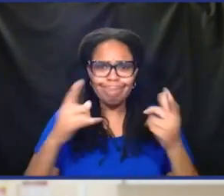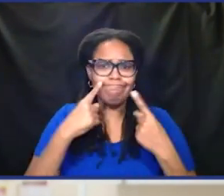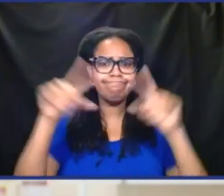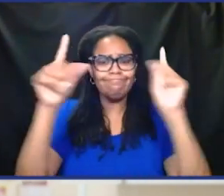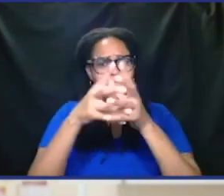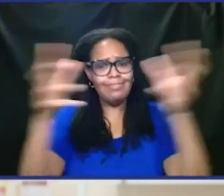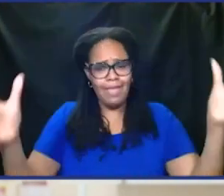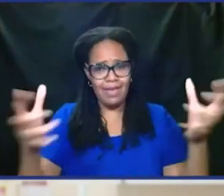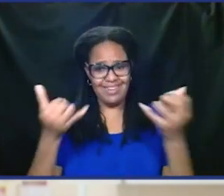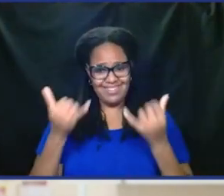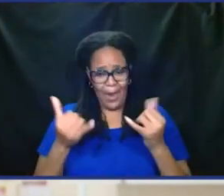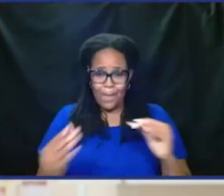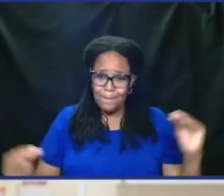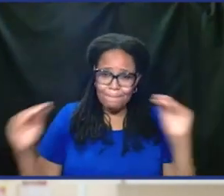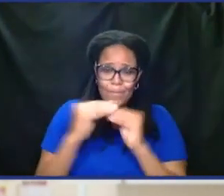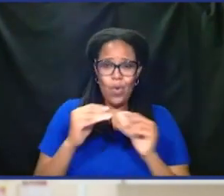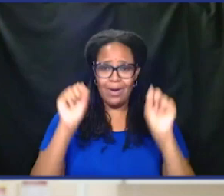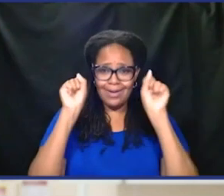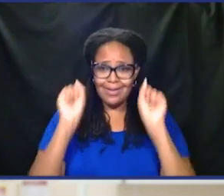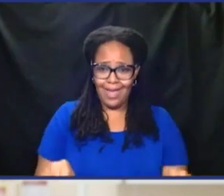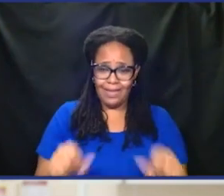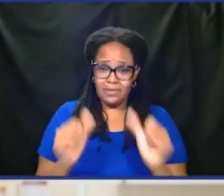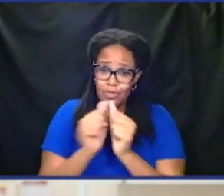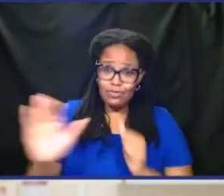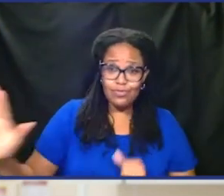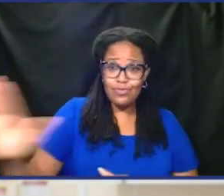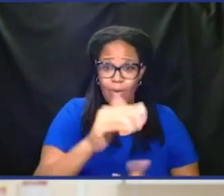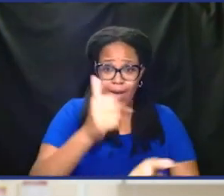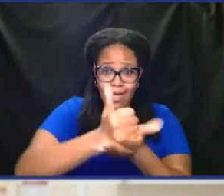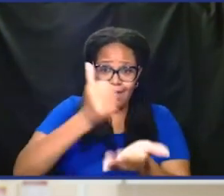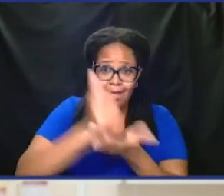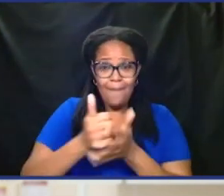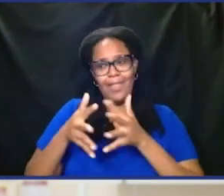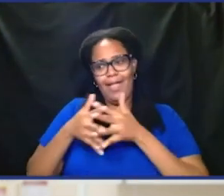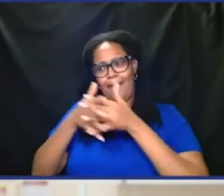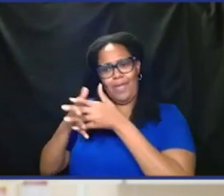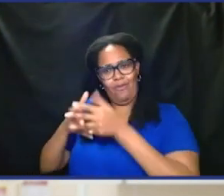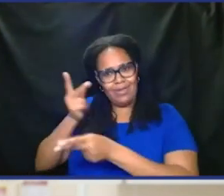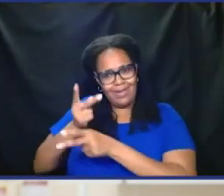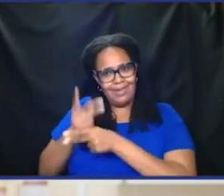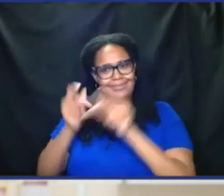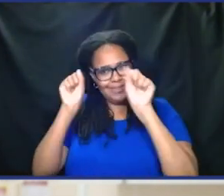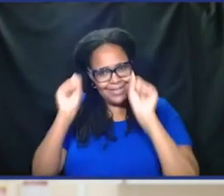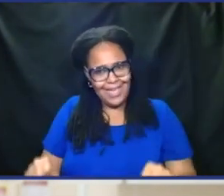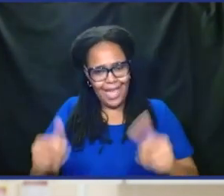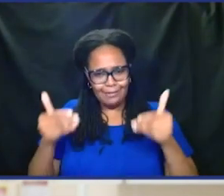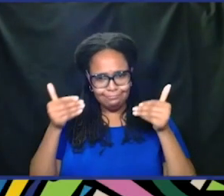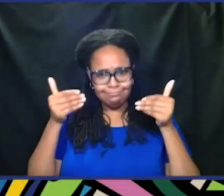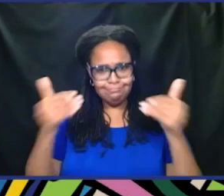other. With your help, Americares can do more. Thank you.